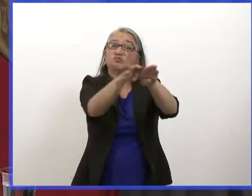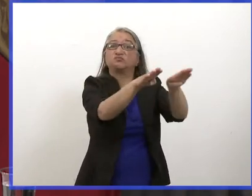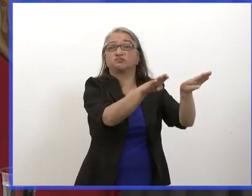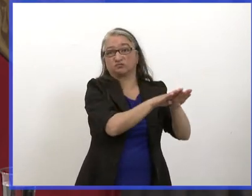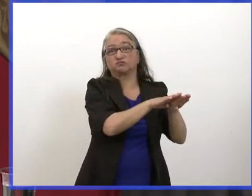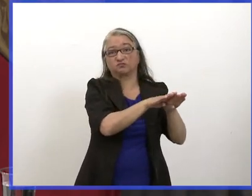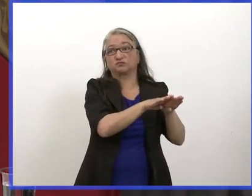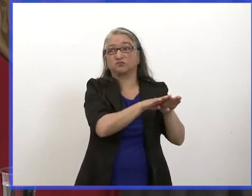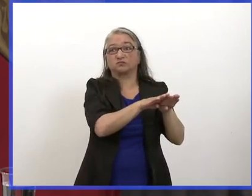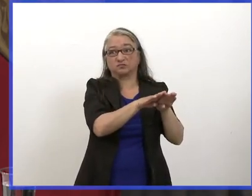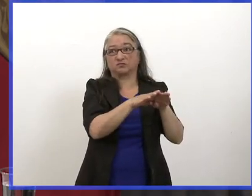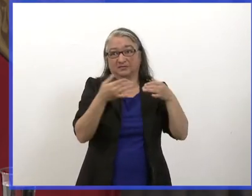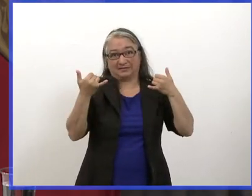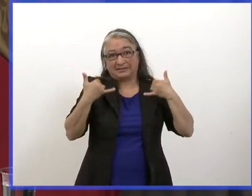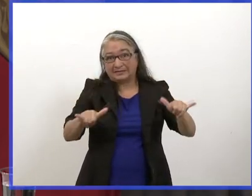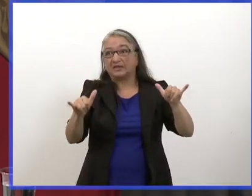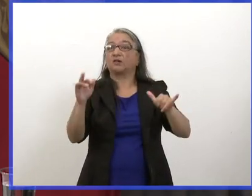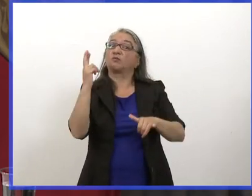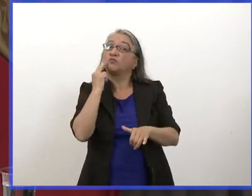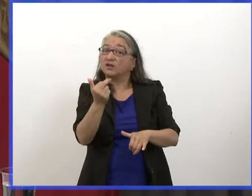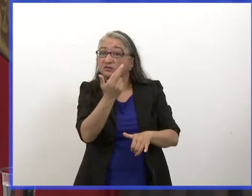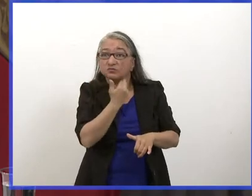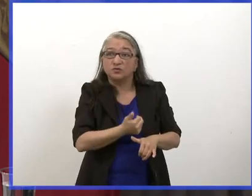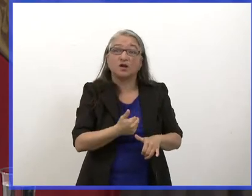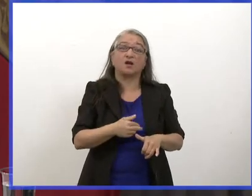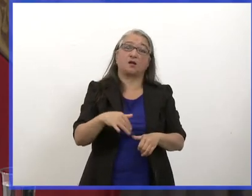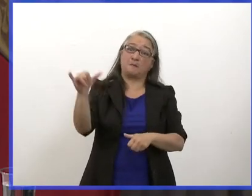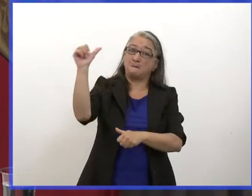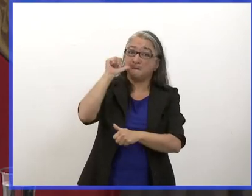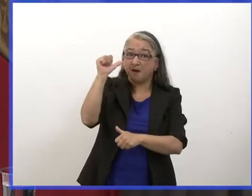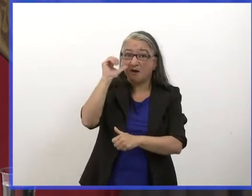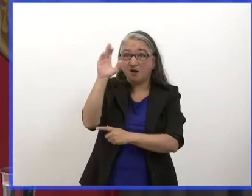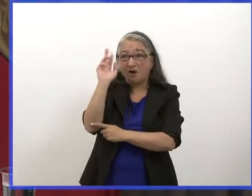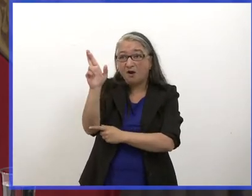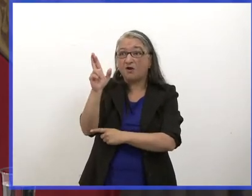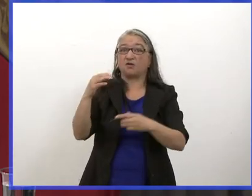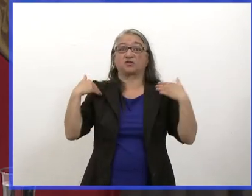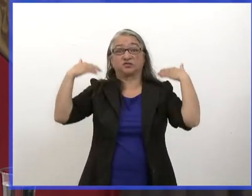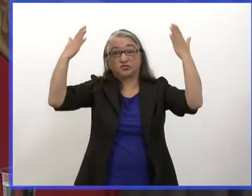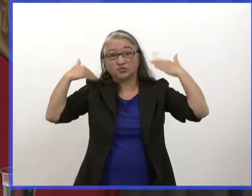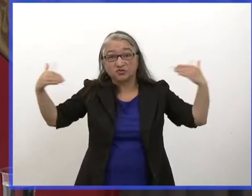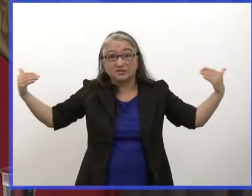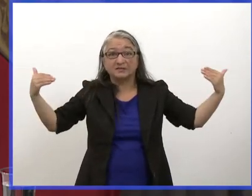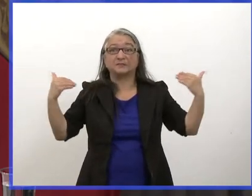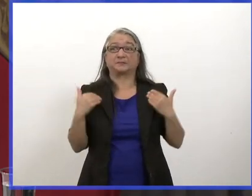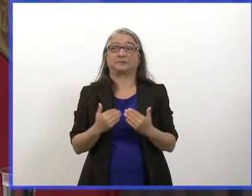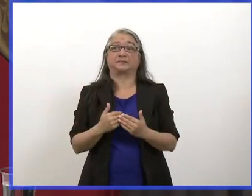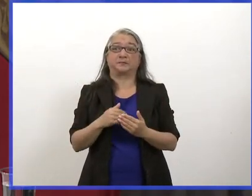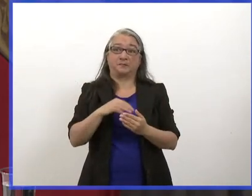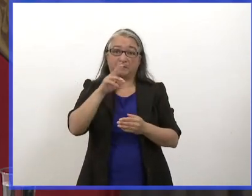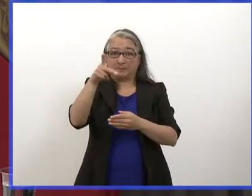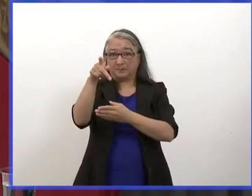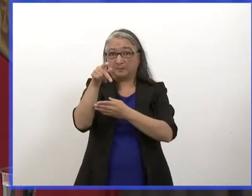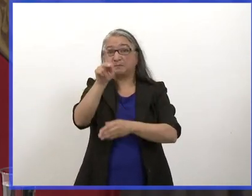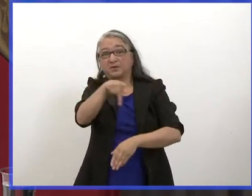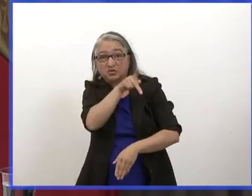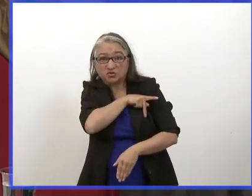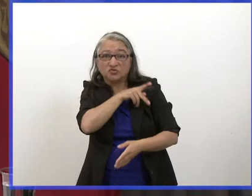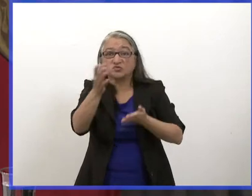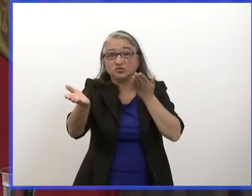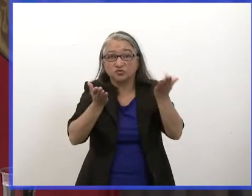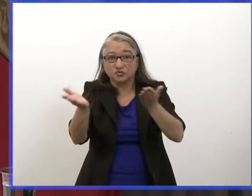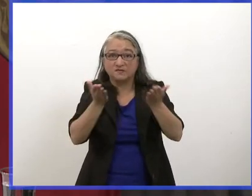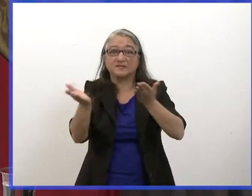clubs, restaurants and bars, personal service businesses, museums, galleries, and